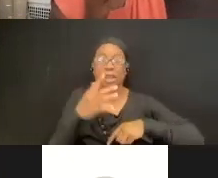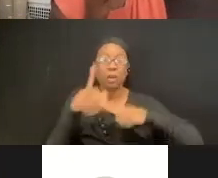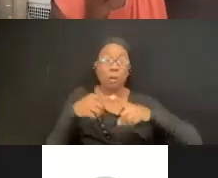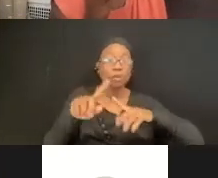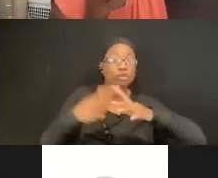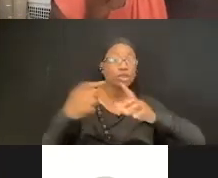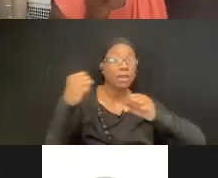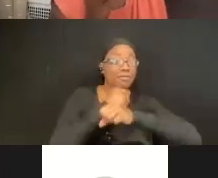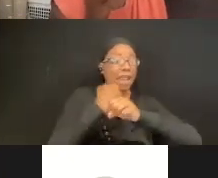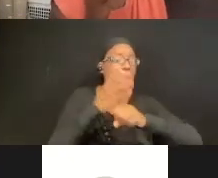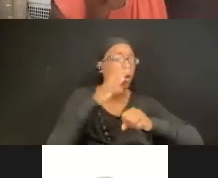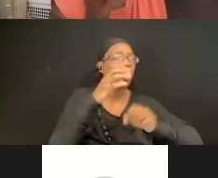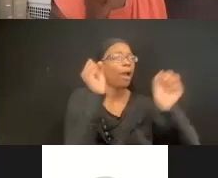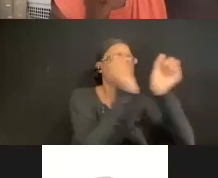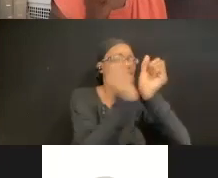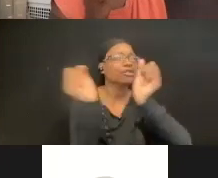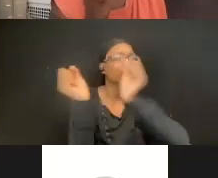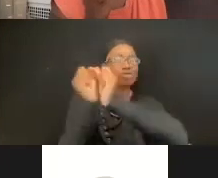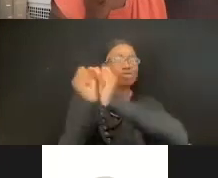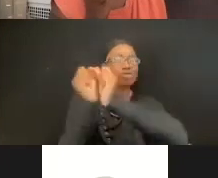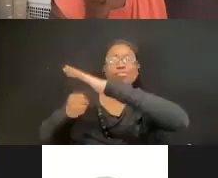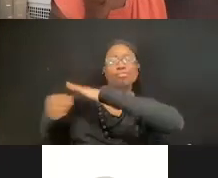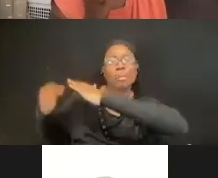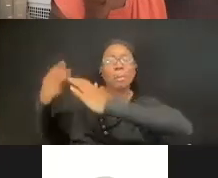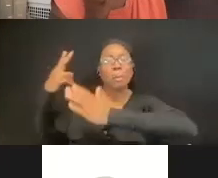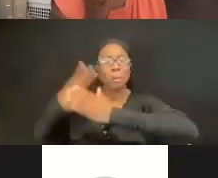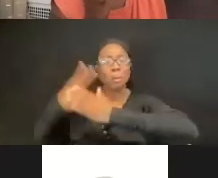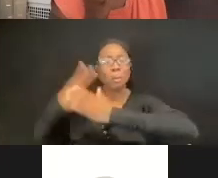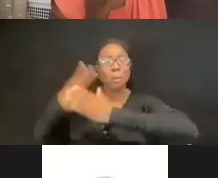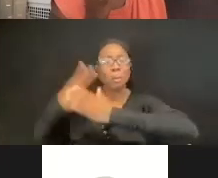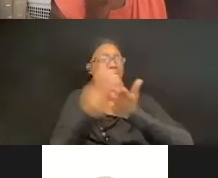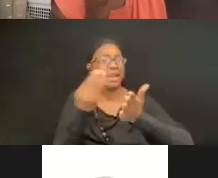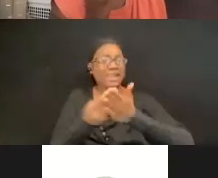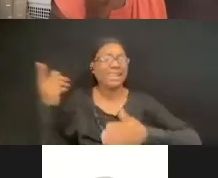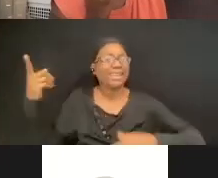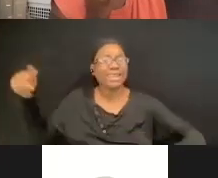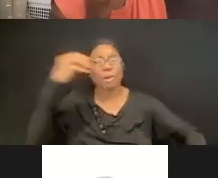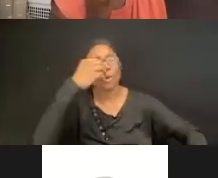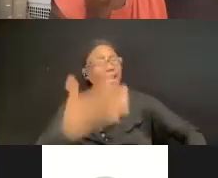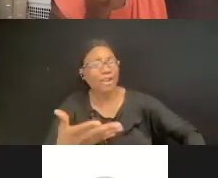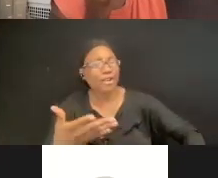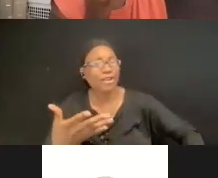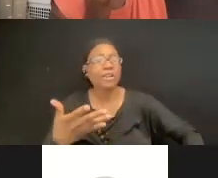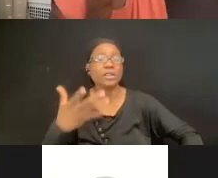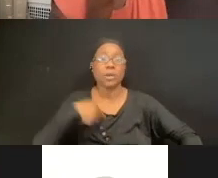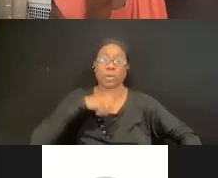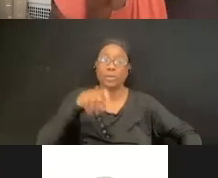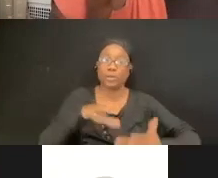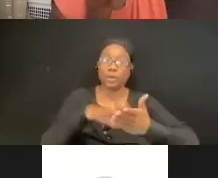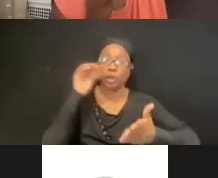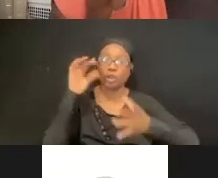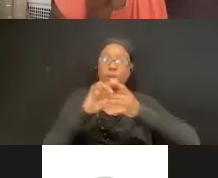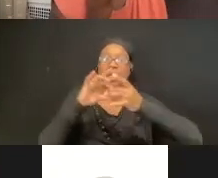in jail and they're gonna get all the money off of y'all. You know what I'm saying? They don't care about none of that. That's what we need to learn, how to just like let go of